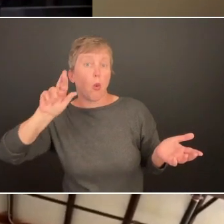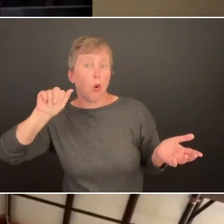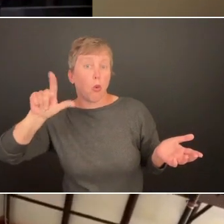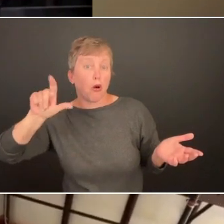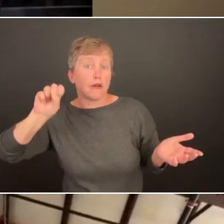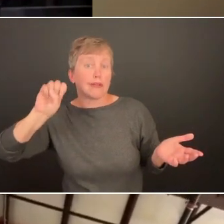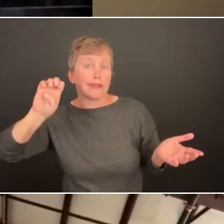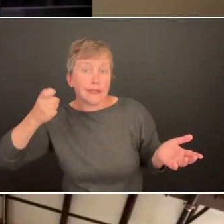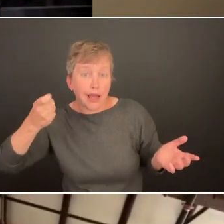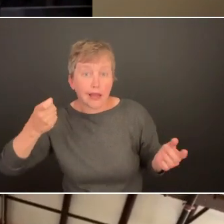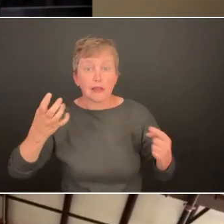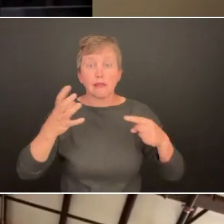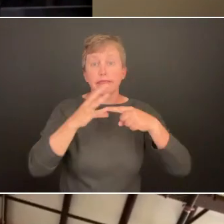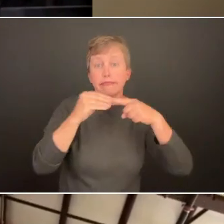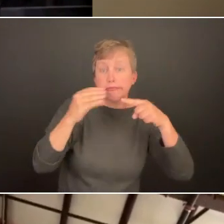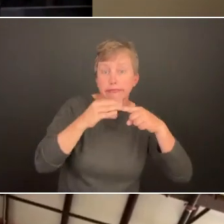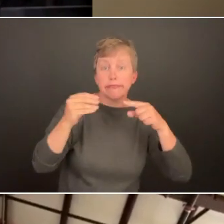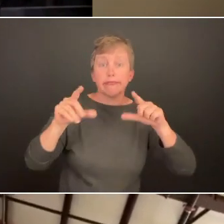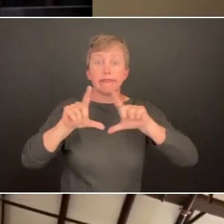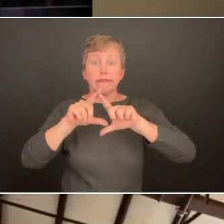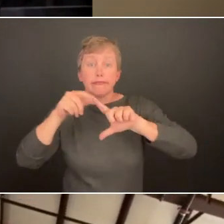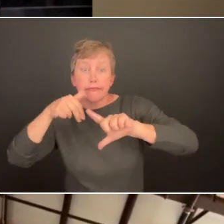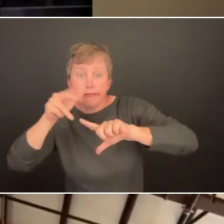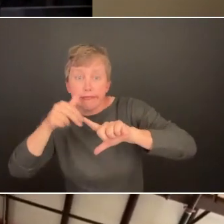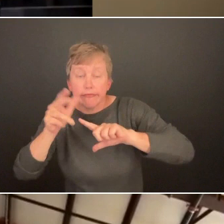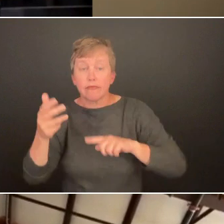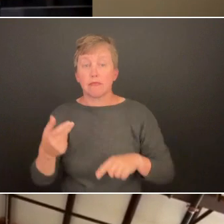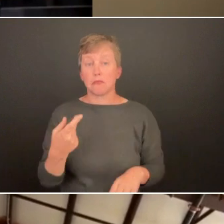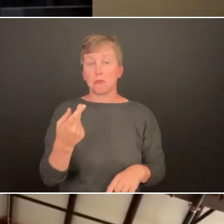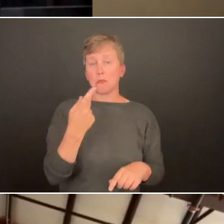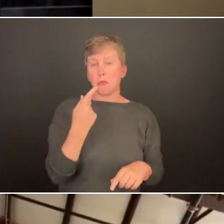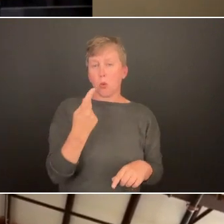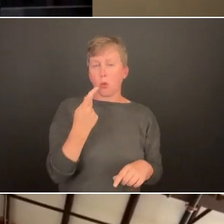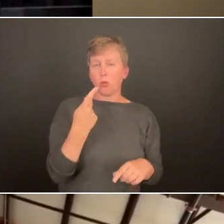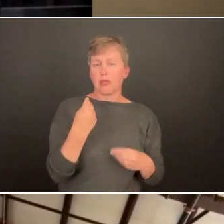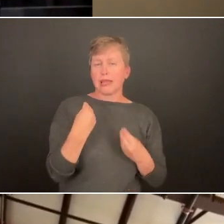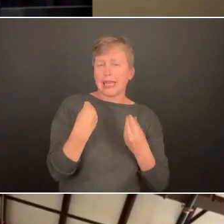generally I'll say, look, let's start experimenting a little bit, with me getting on top,